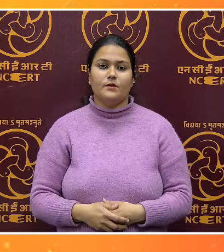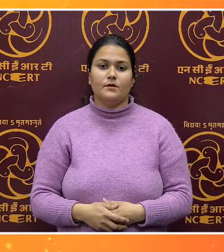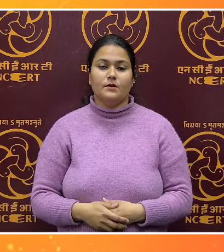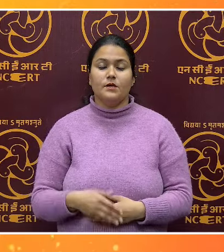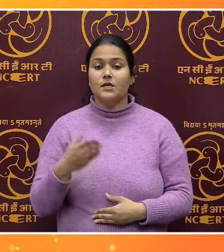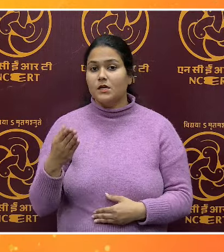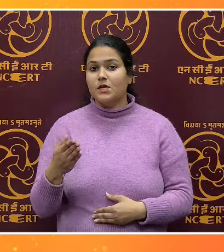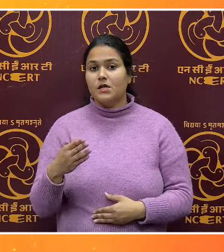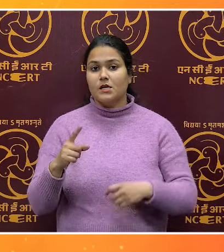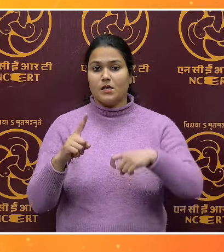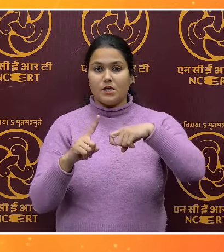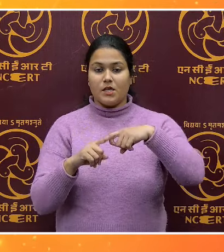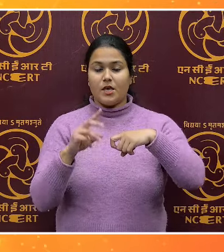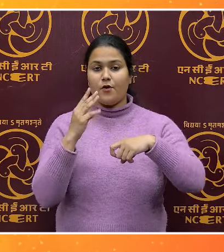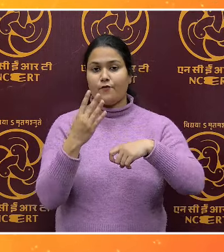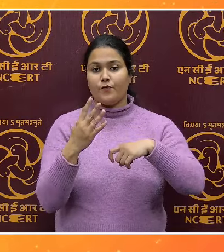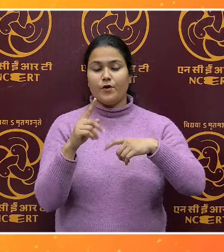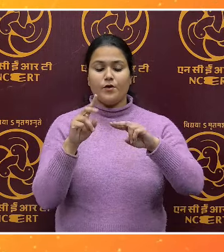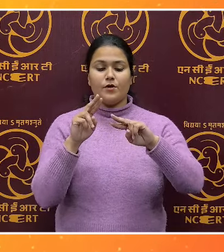that is potassium